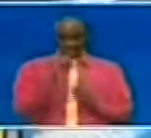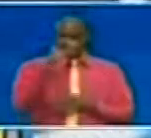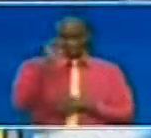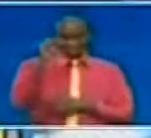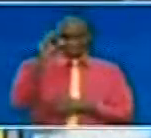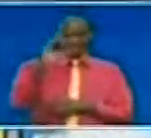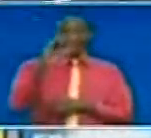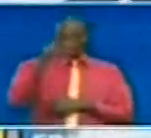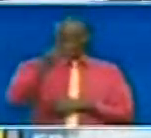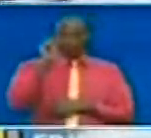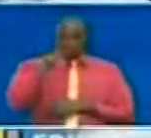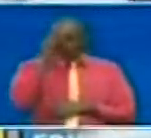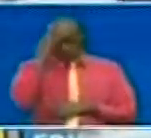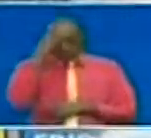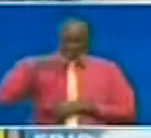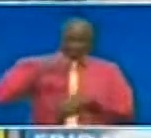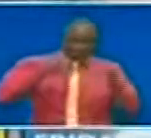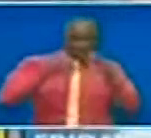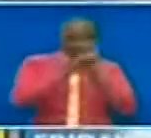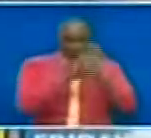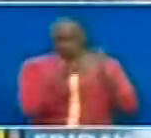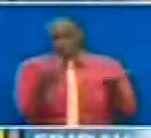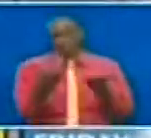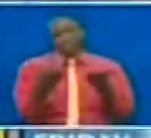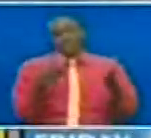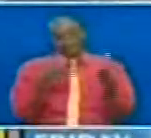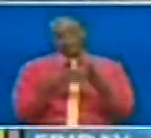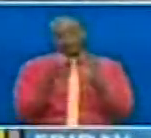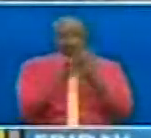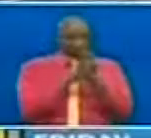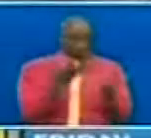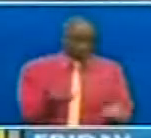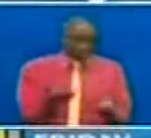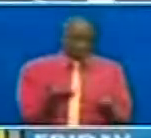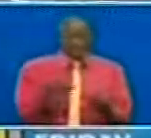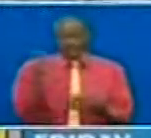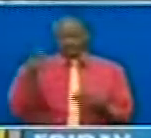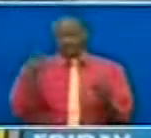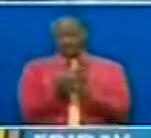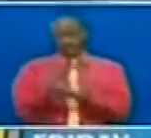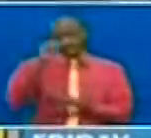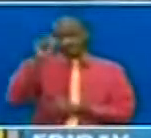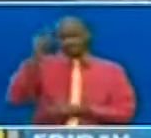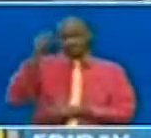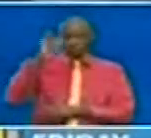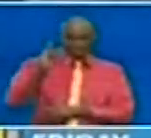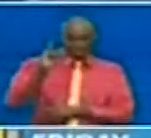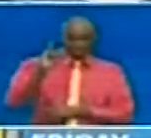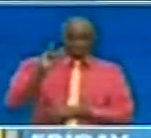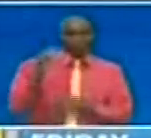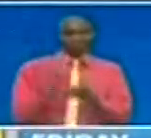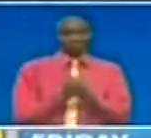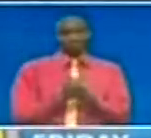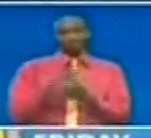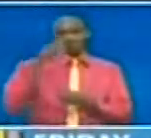the constitutionality of the security law. Other judges in the bench are Justices Mumbi Ngugi, Hilary Chemitei,